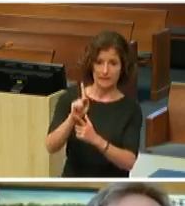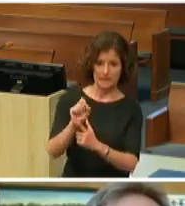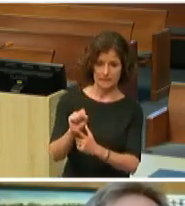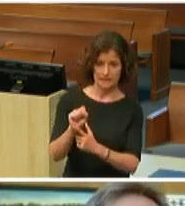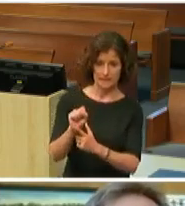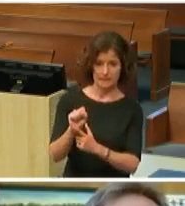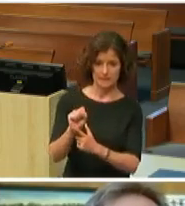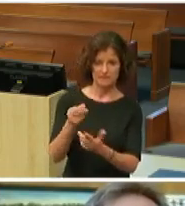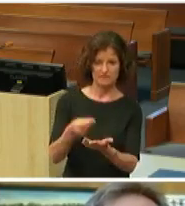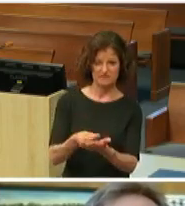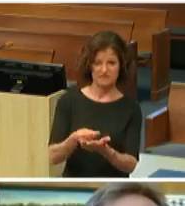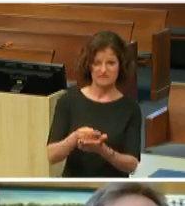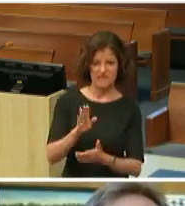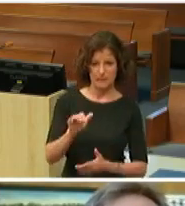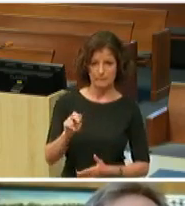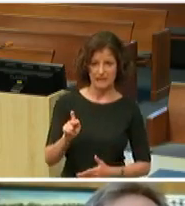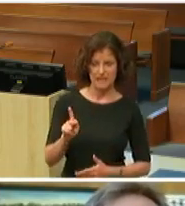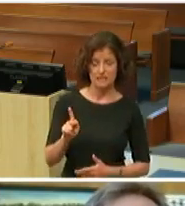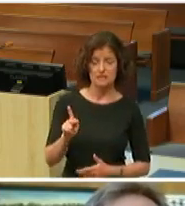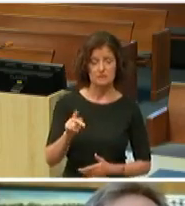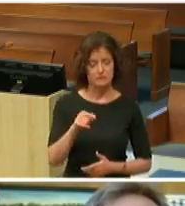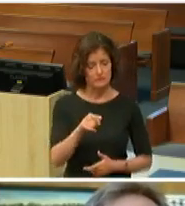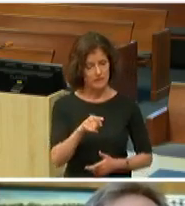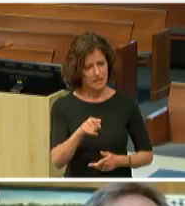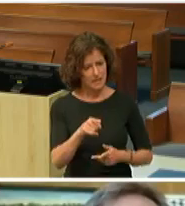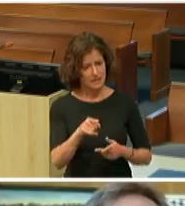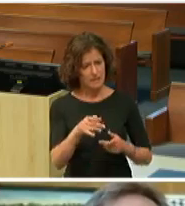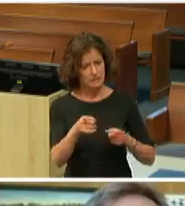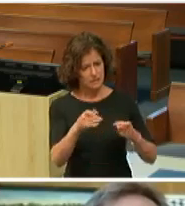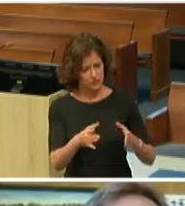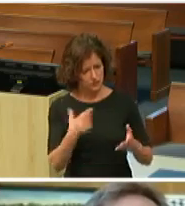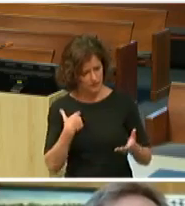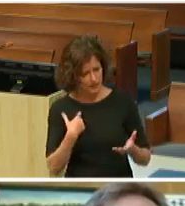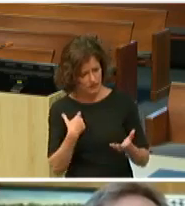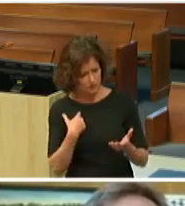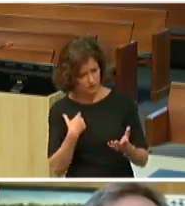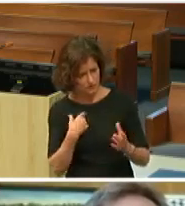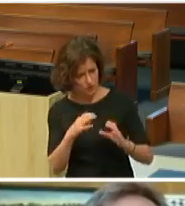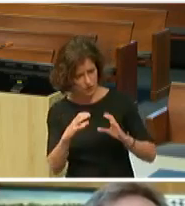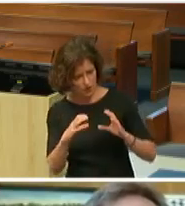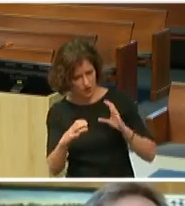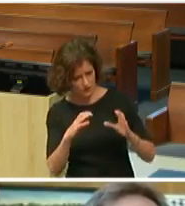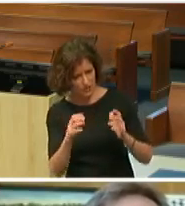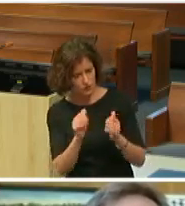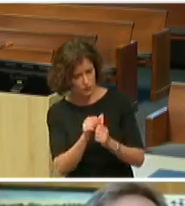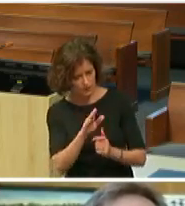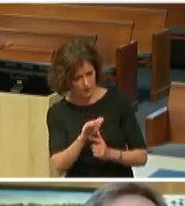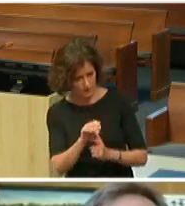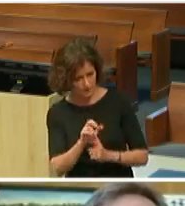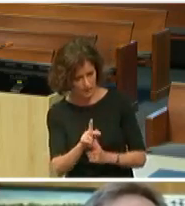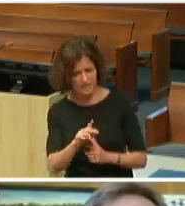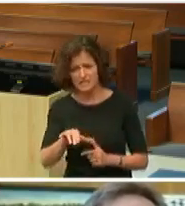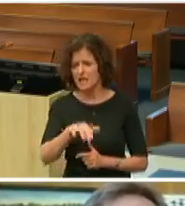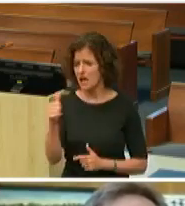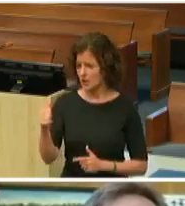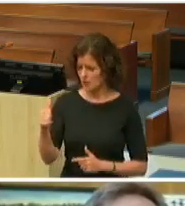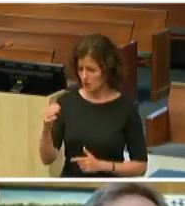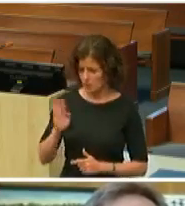Madam Manager, you had some conversations with some banks, and I think some of the other board members